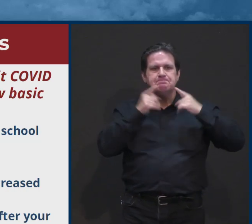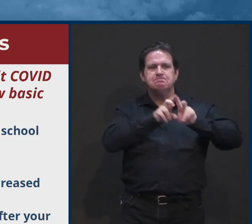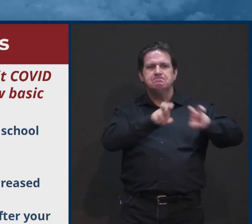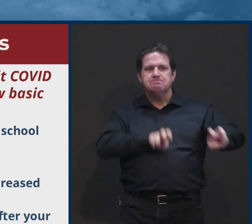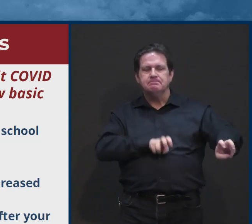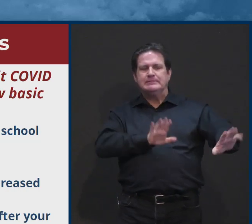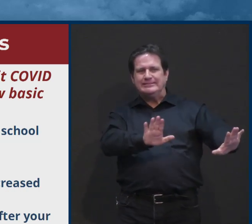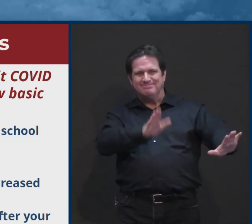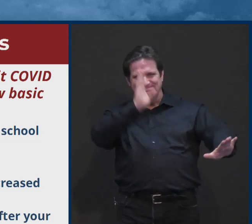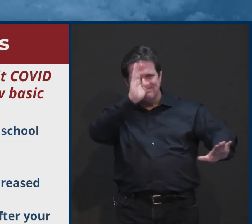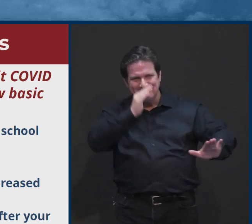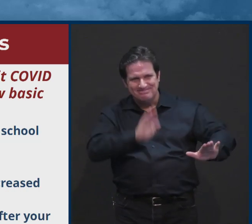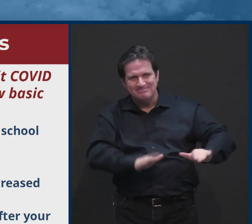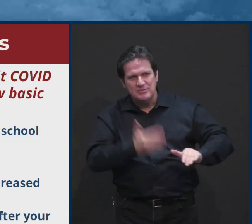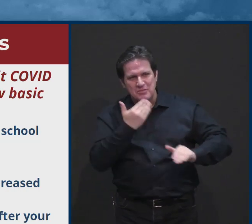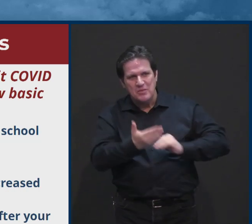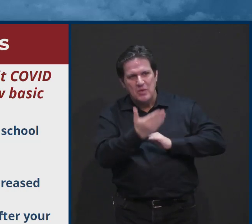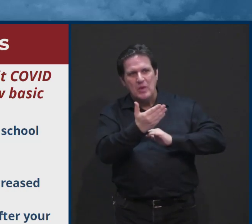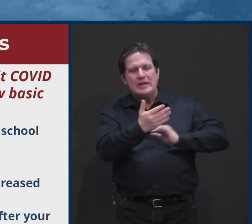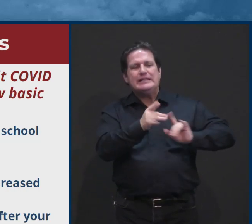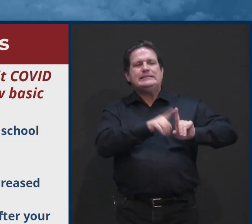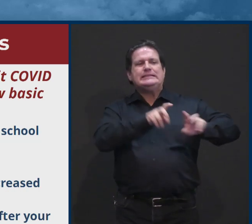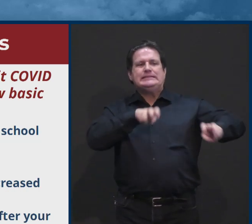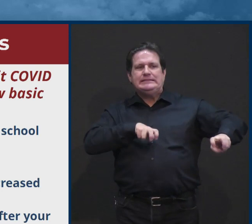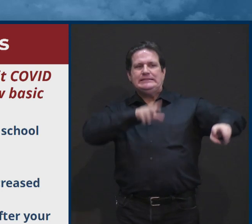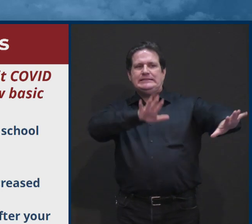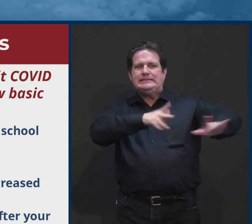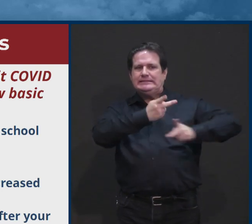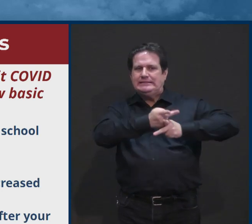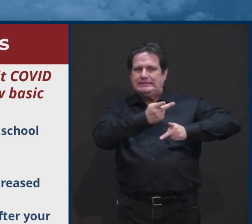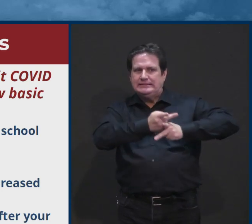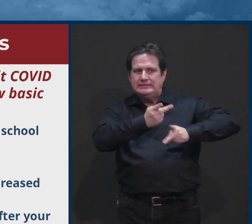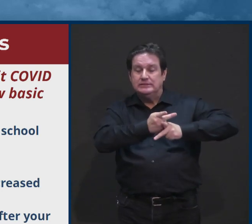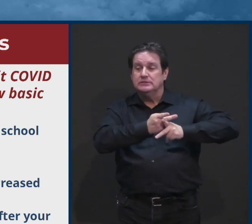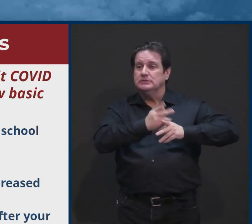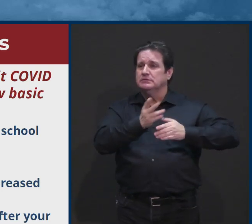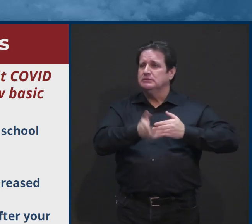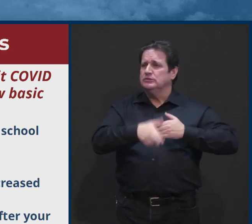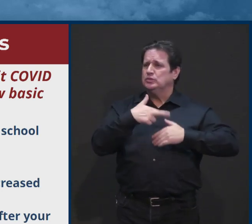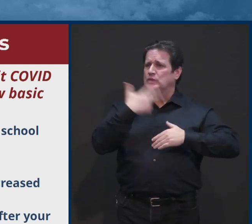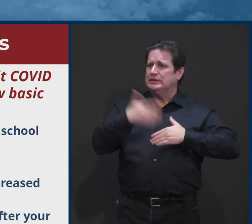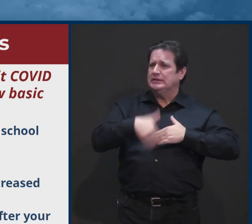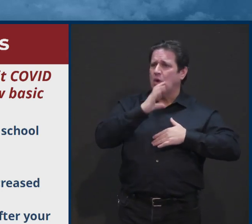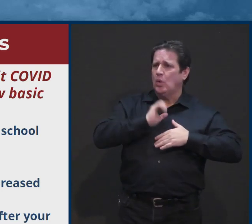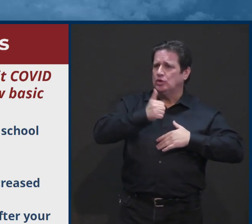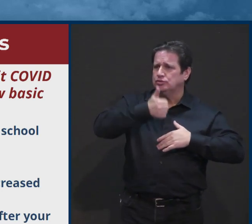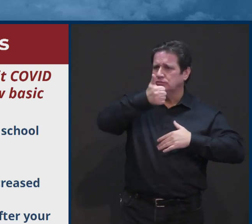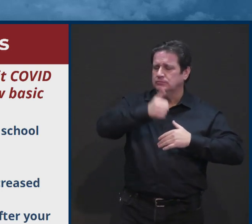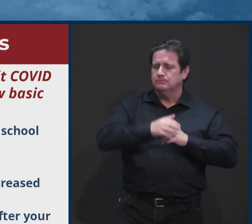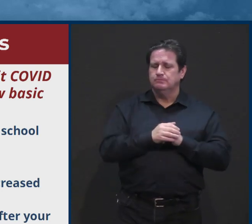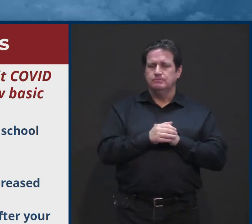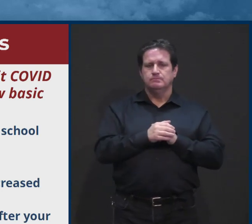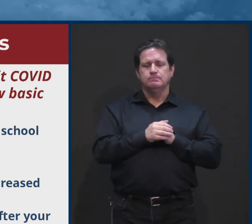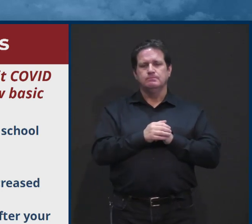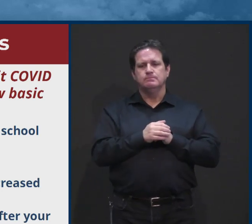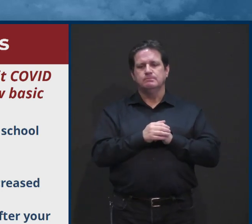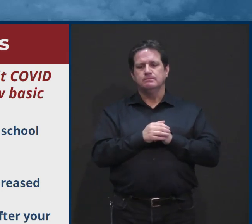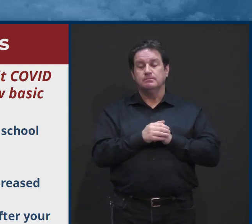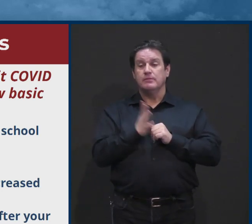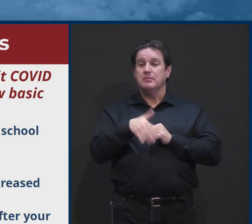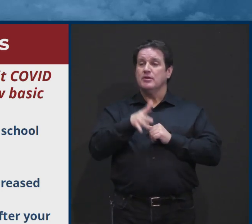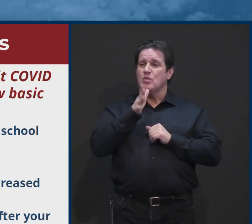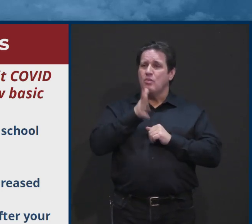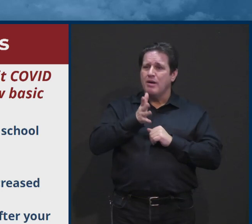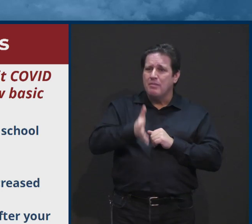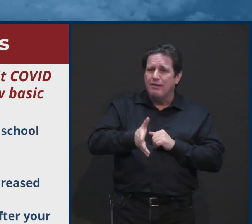Make sure you also social distance from those at increased risk. And as much as you may want to give